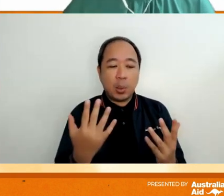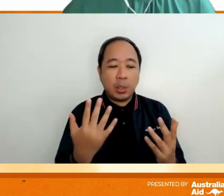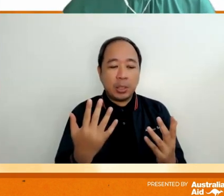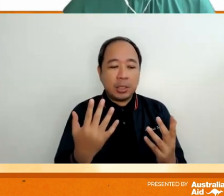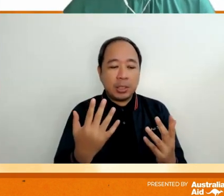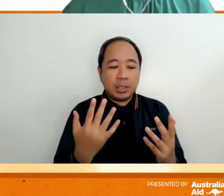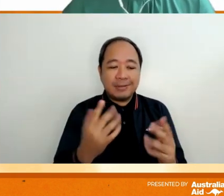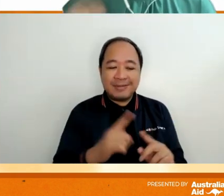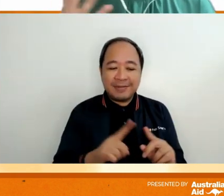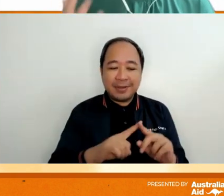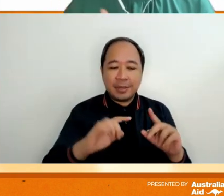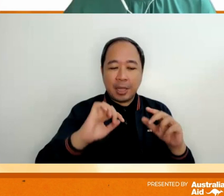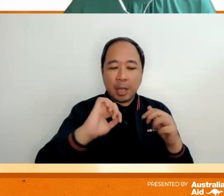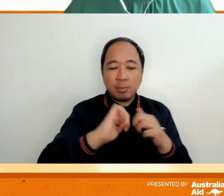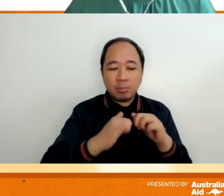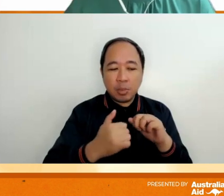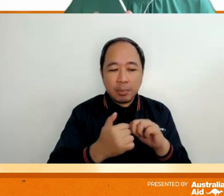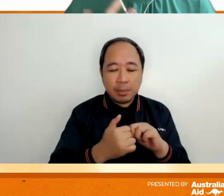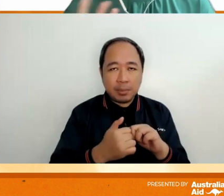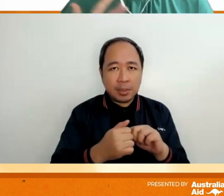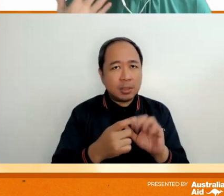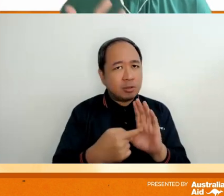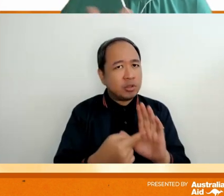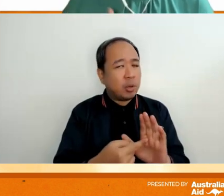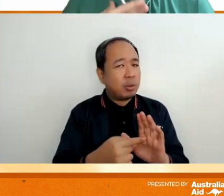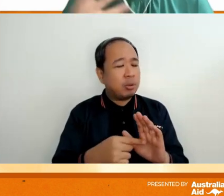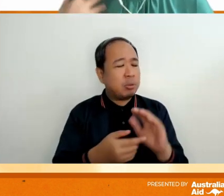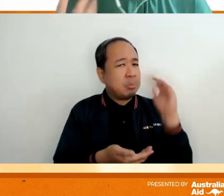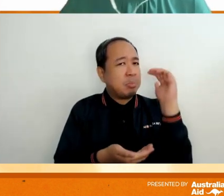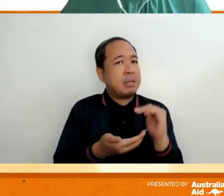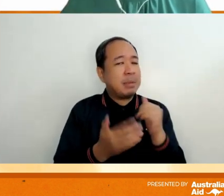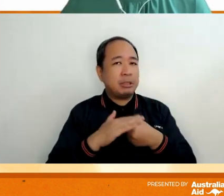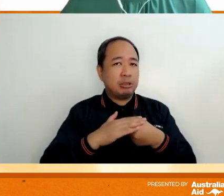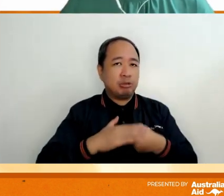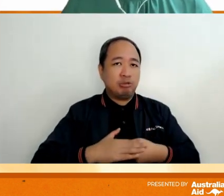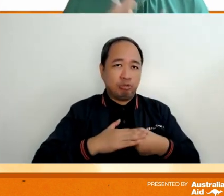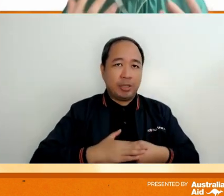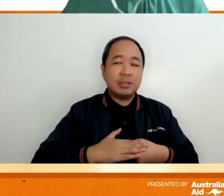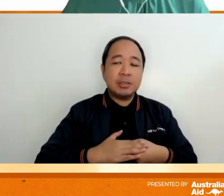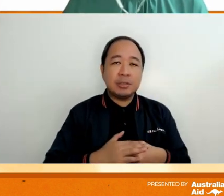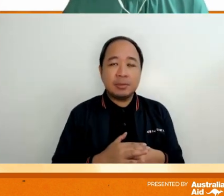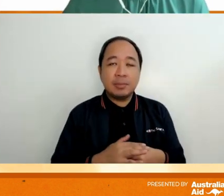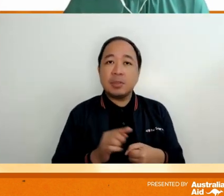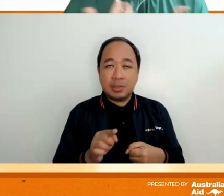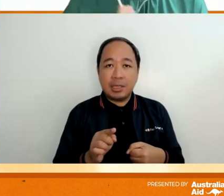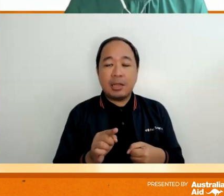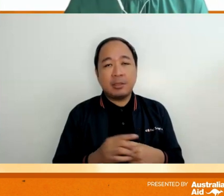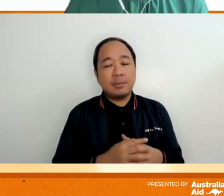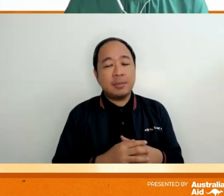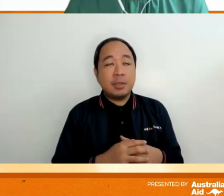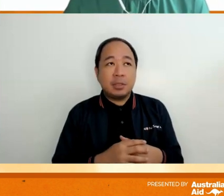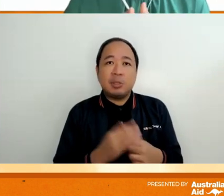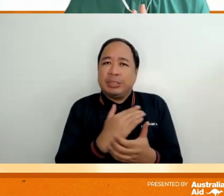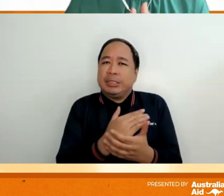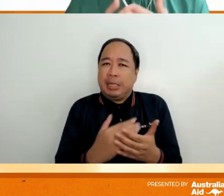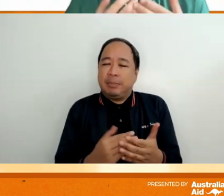adversities, will show minimal stress or minimal effects on everyday life. So that's for some. But for